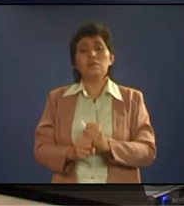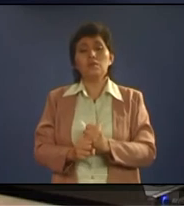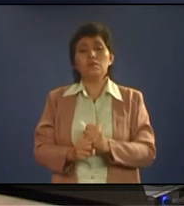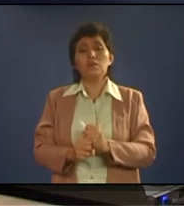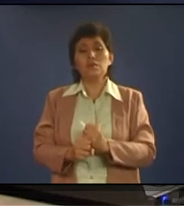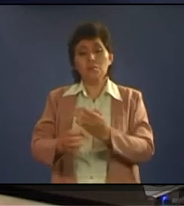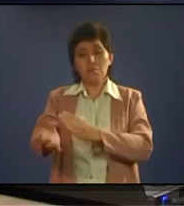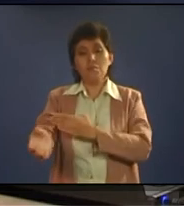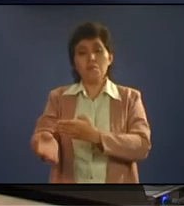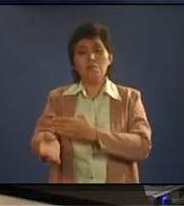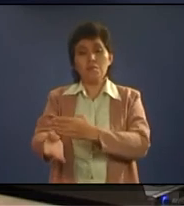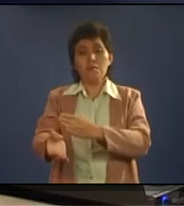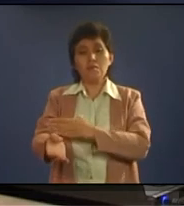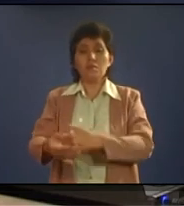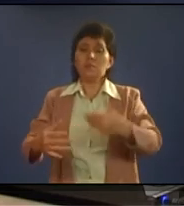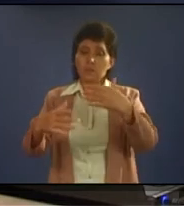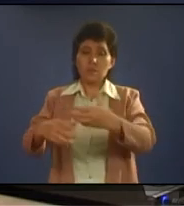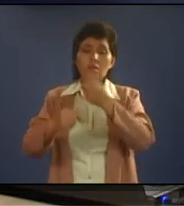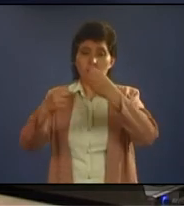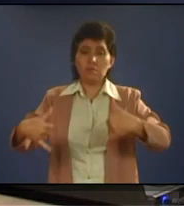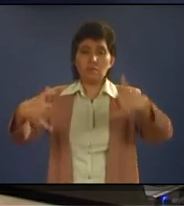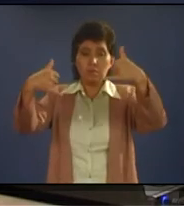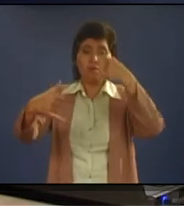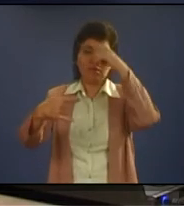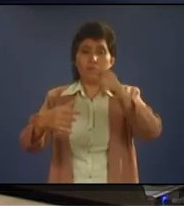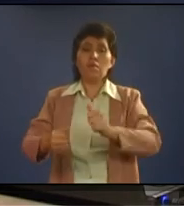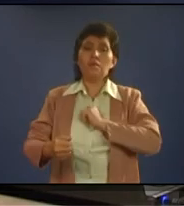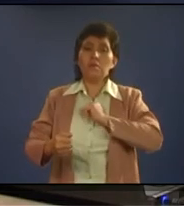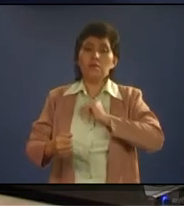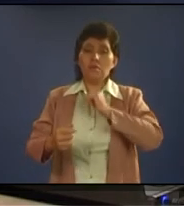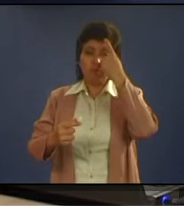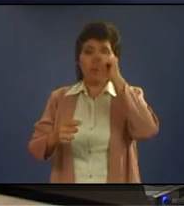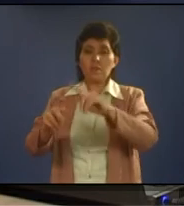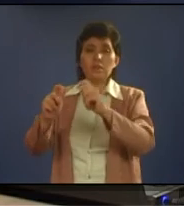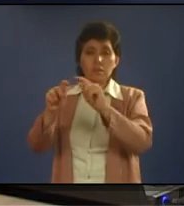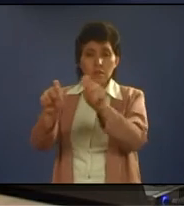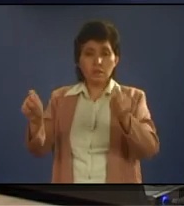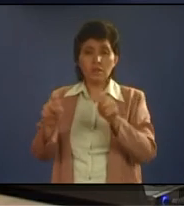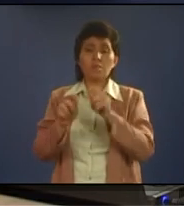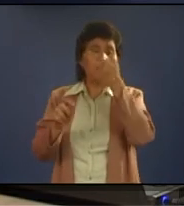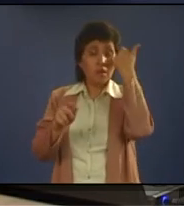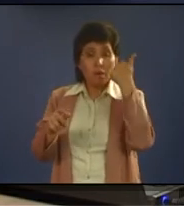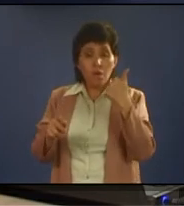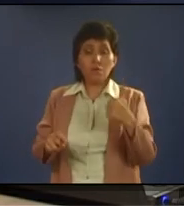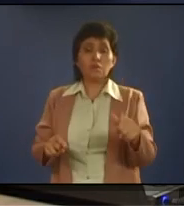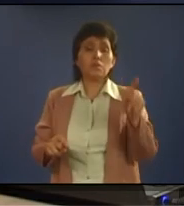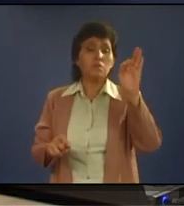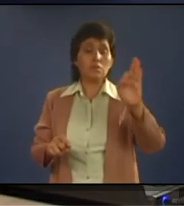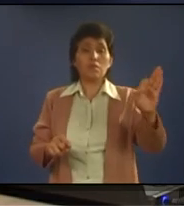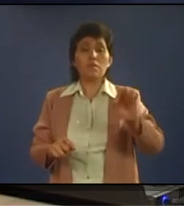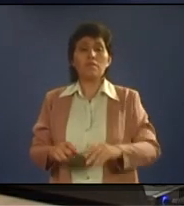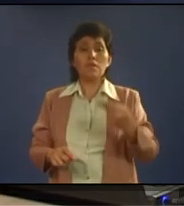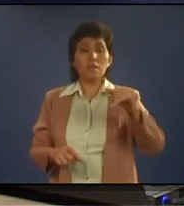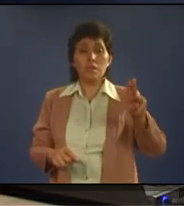gonna get some trophies for themselves, not because of the teams, because of him.